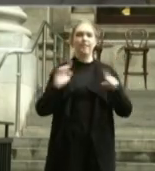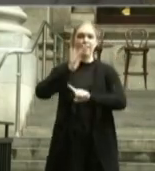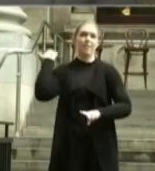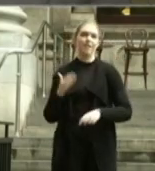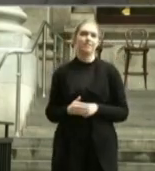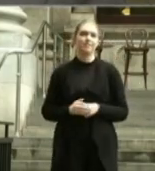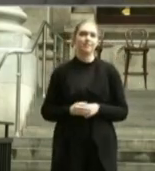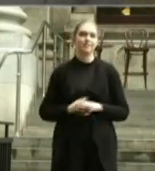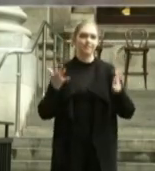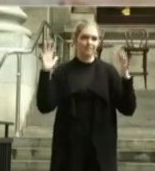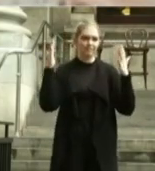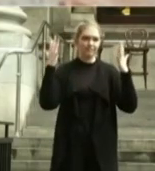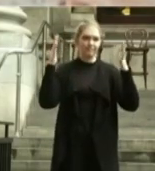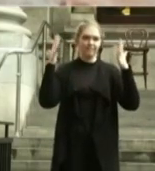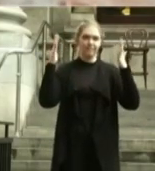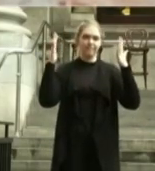opposite.